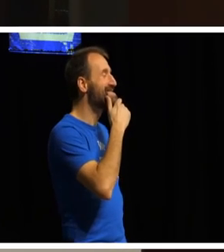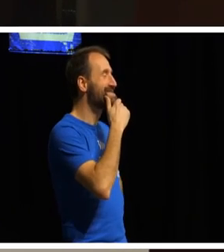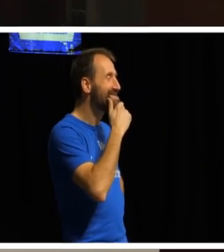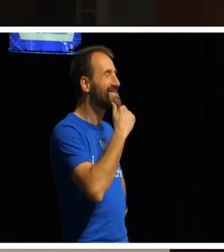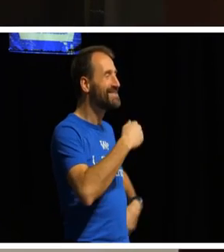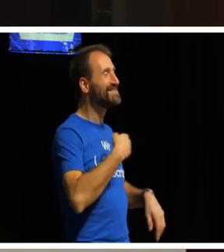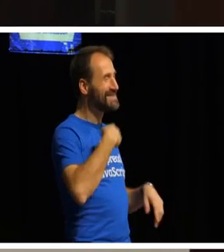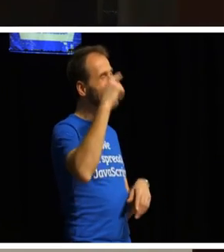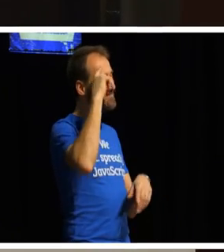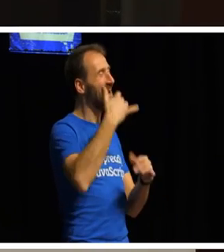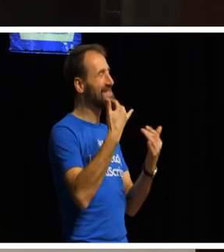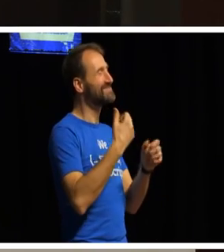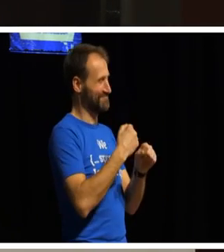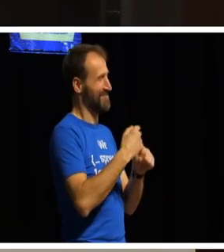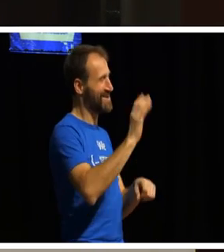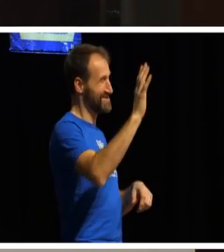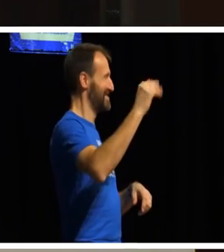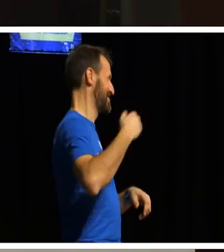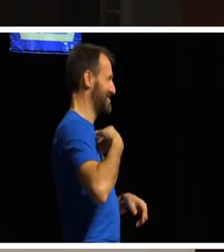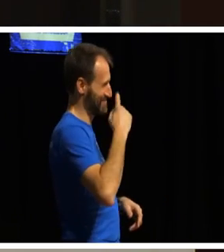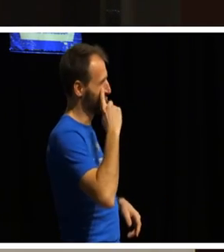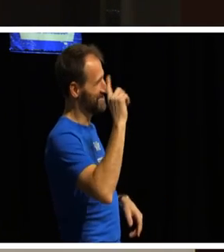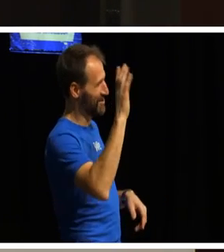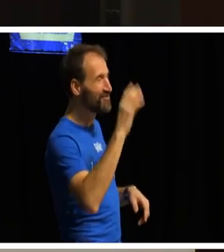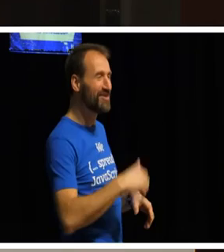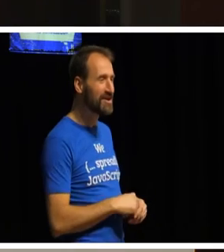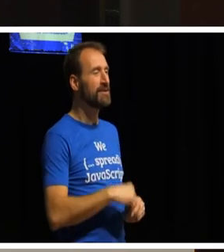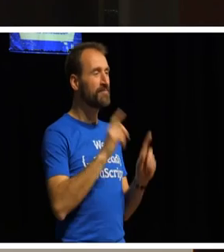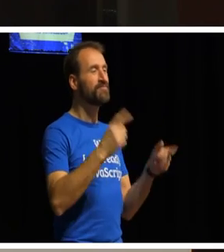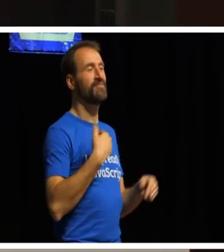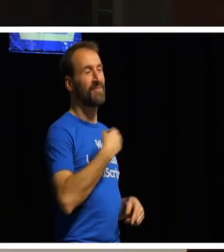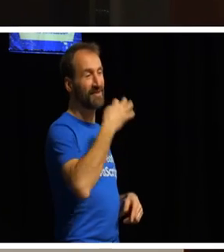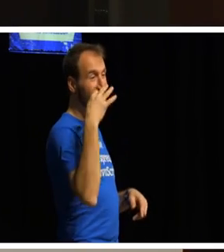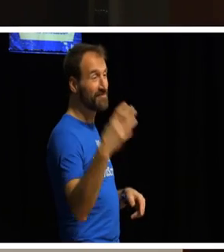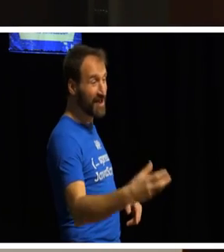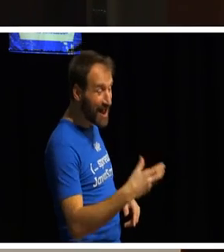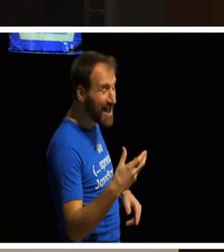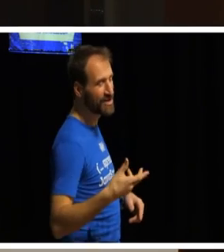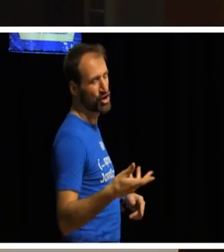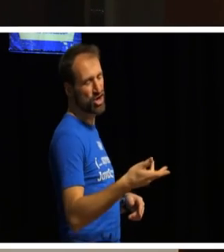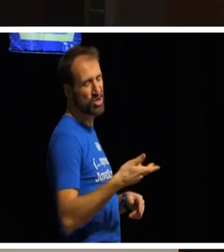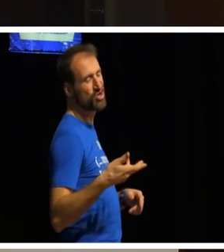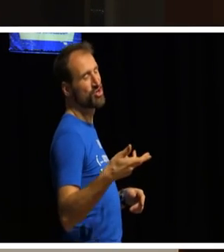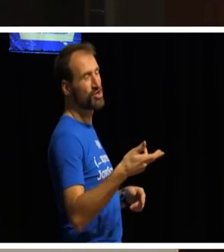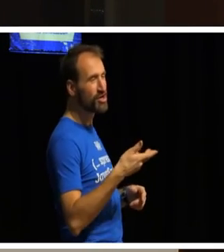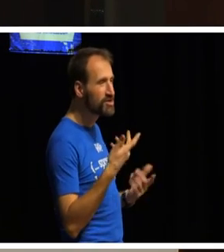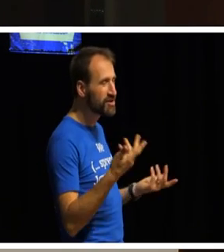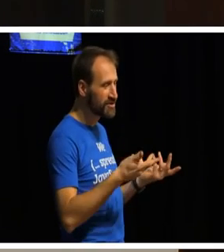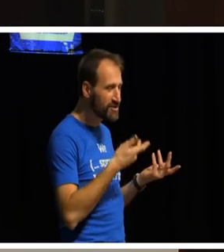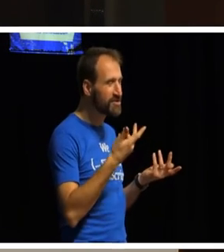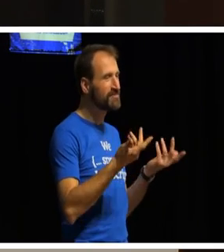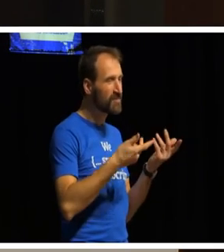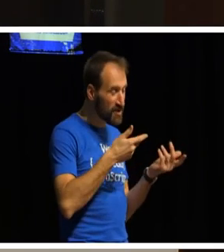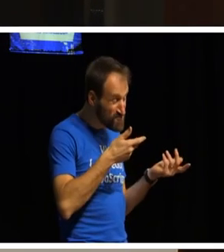I know what to do here. I've got this. I've seen it done before. So I took the wine, and I swilled it around, and then took a big